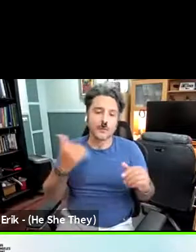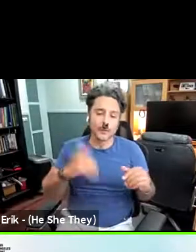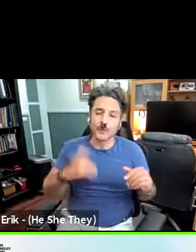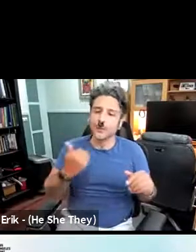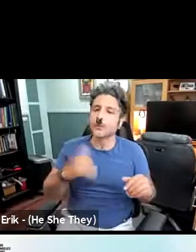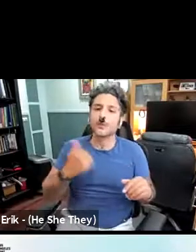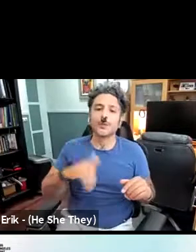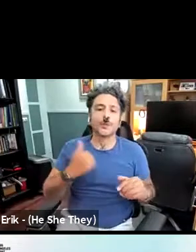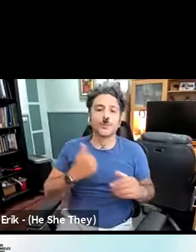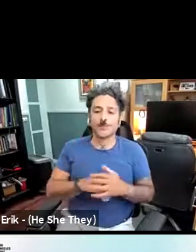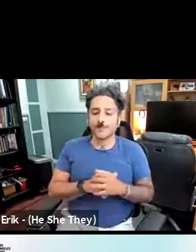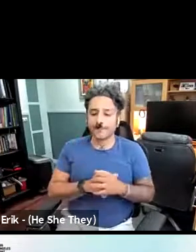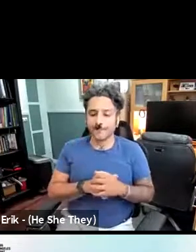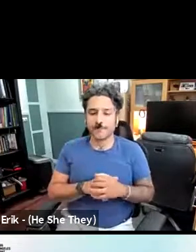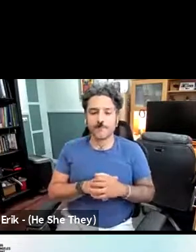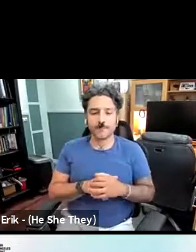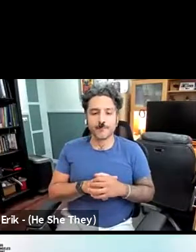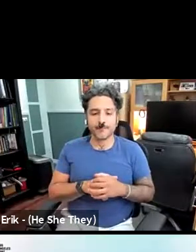Yeah.